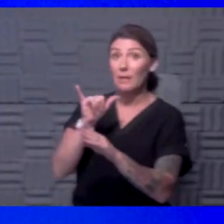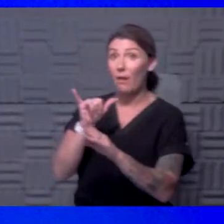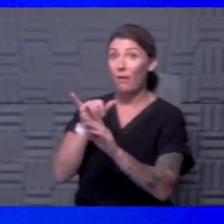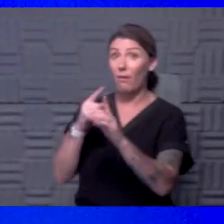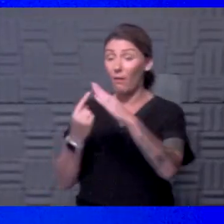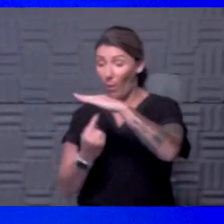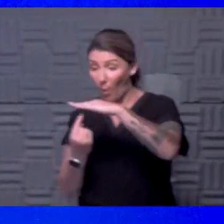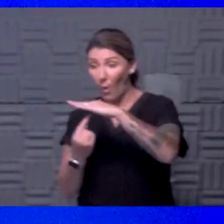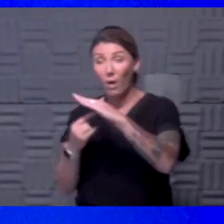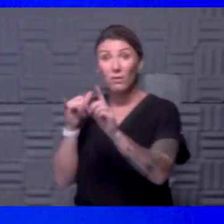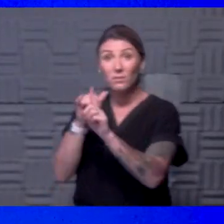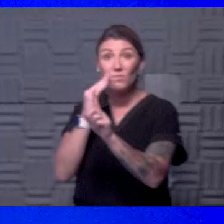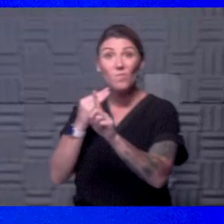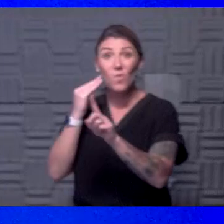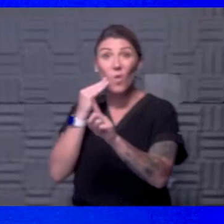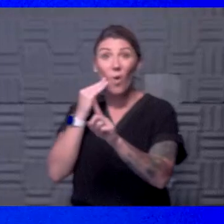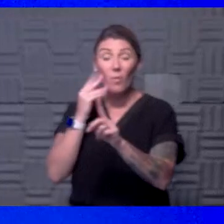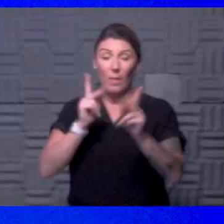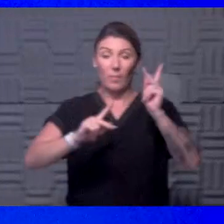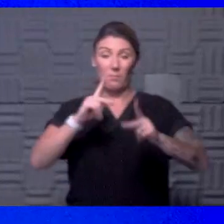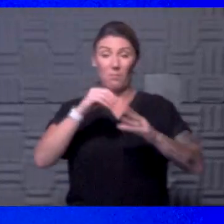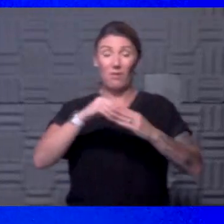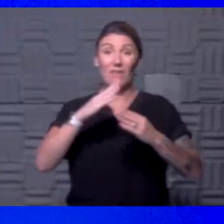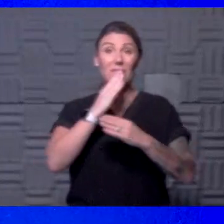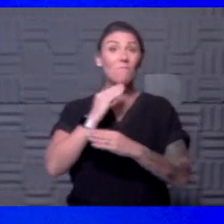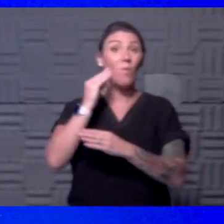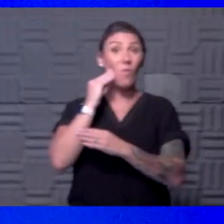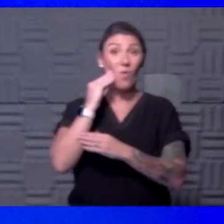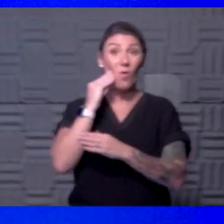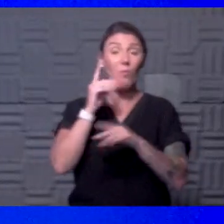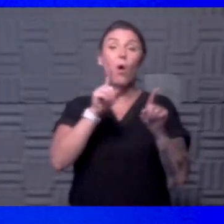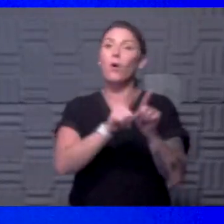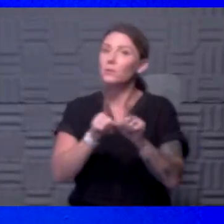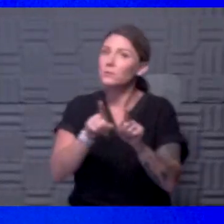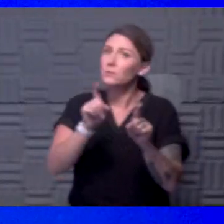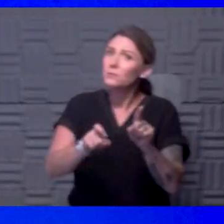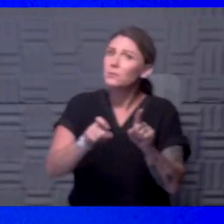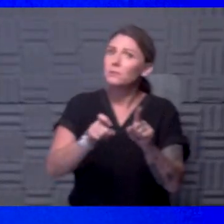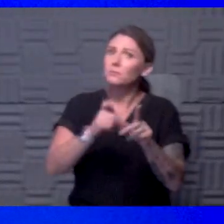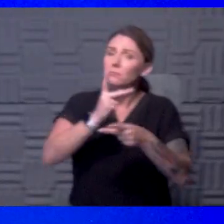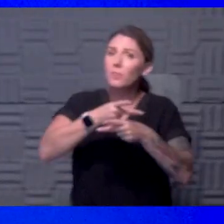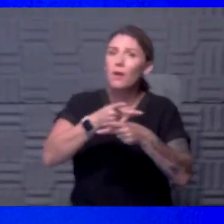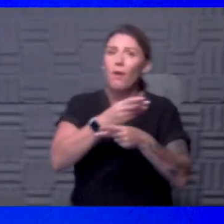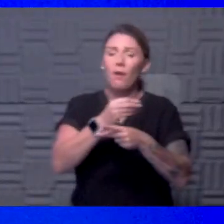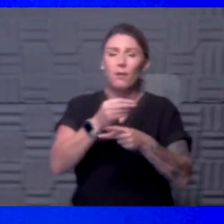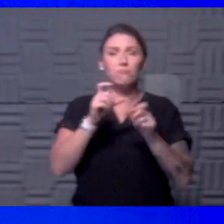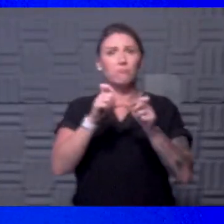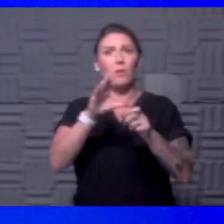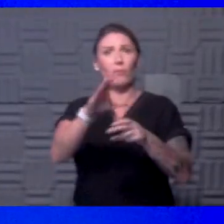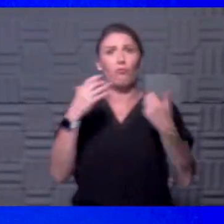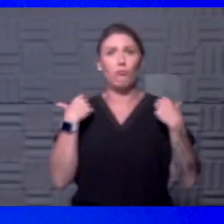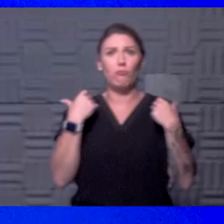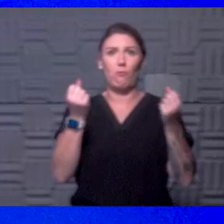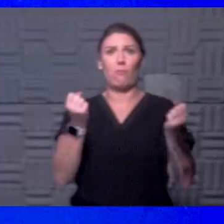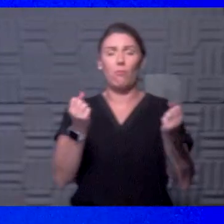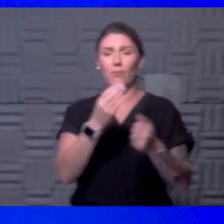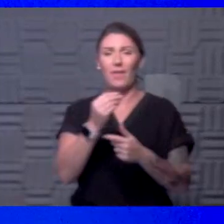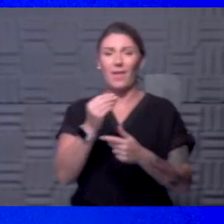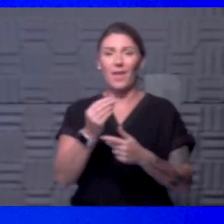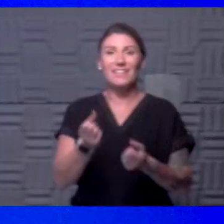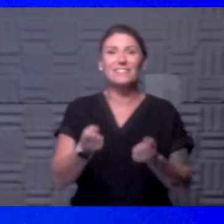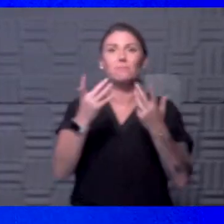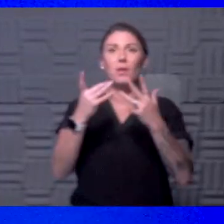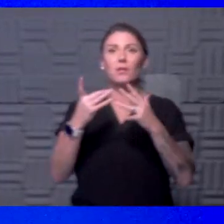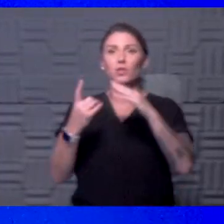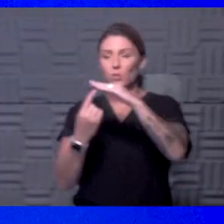the people in that household need to take considerations to keep themselves healthy and do as much quarantine away